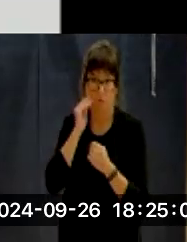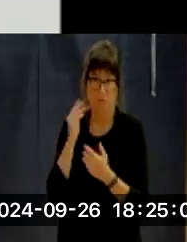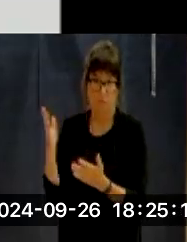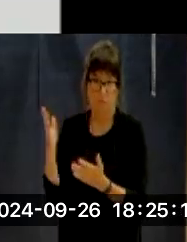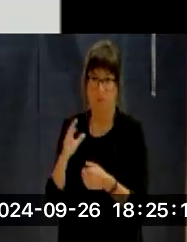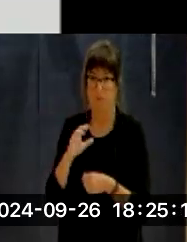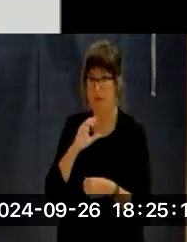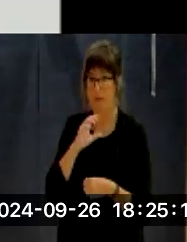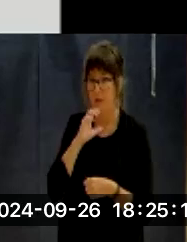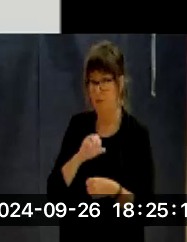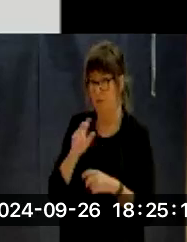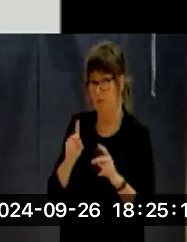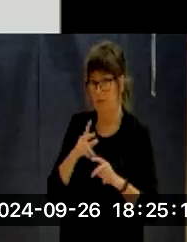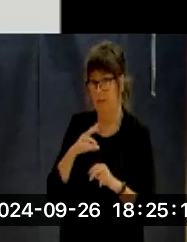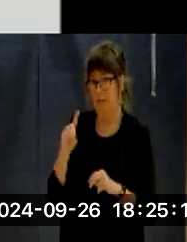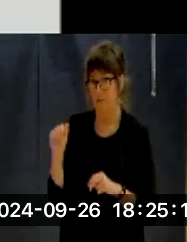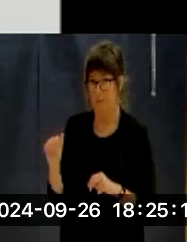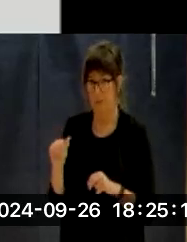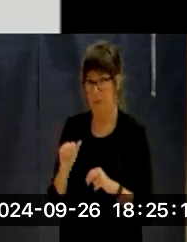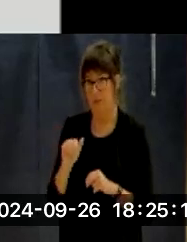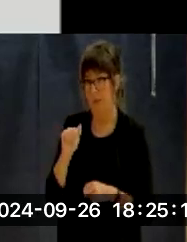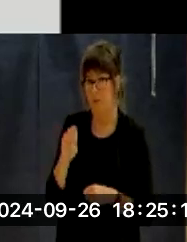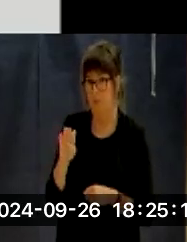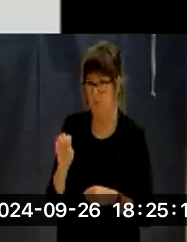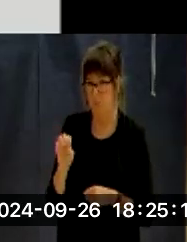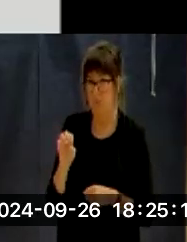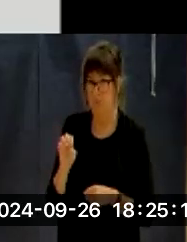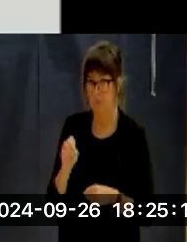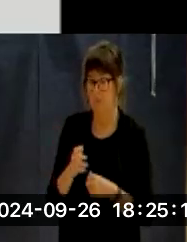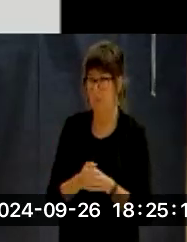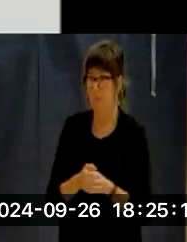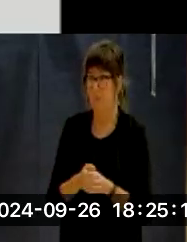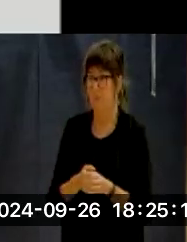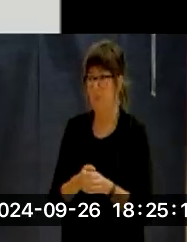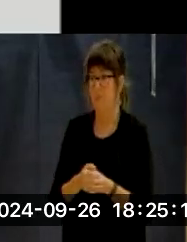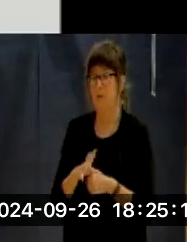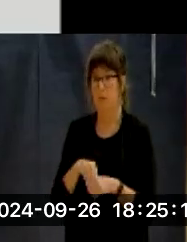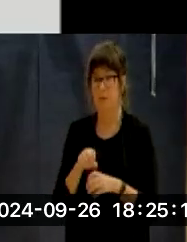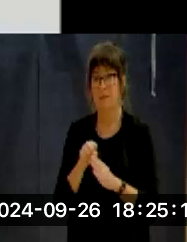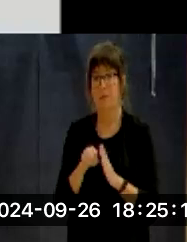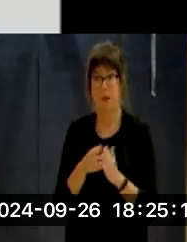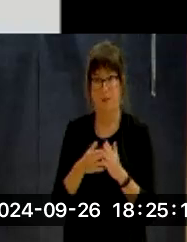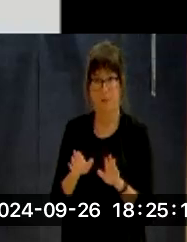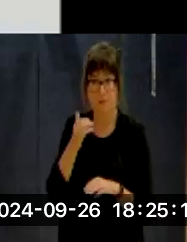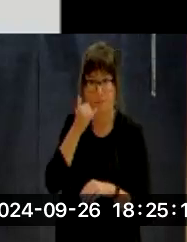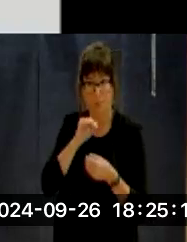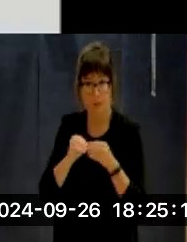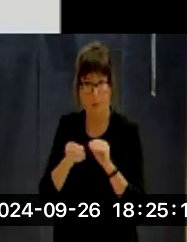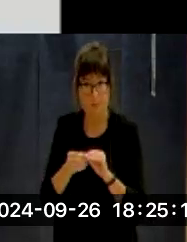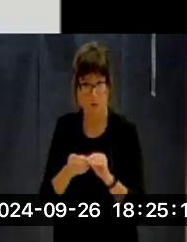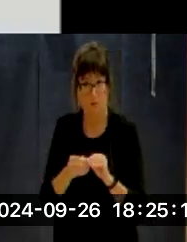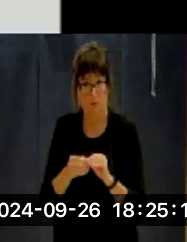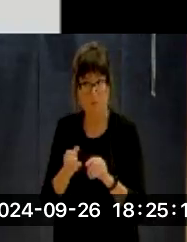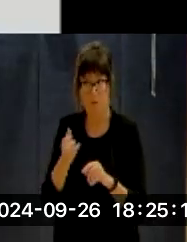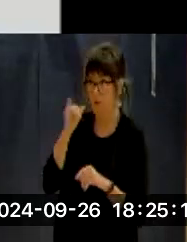and disability abuse. TV ads encouraged people to report, including a statewide number to call. People who